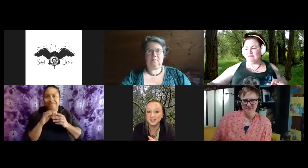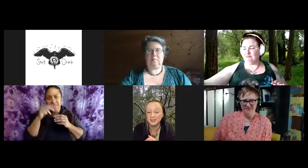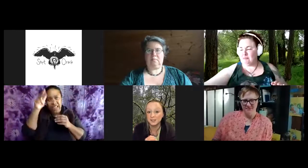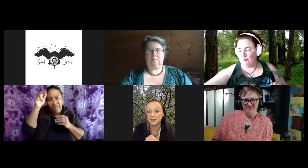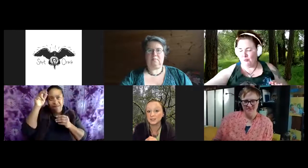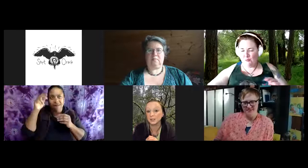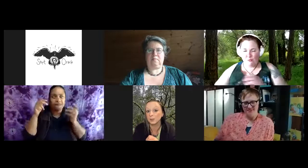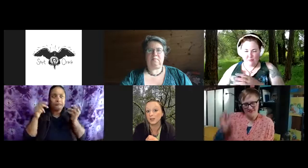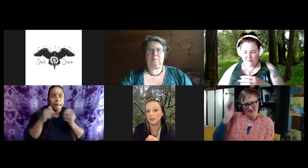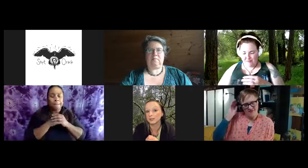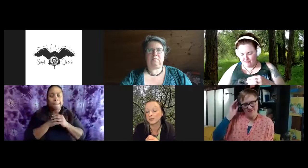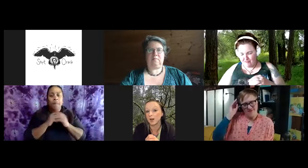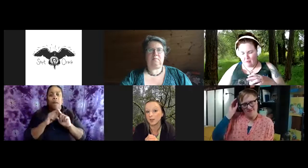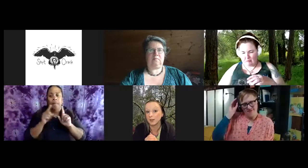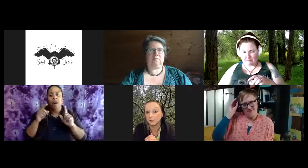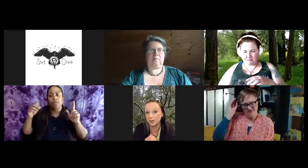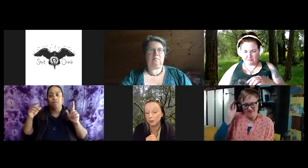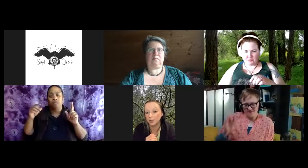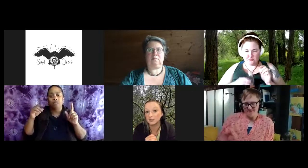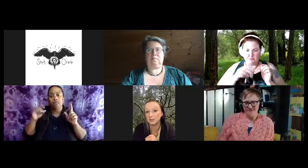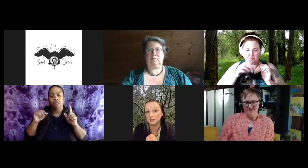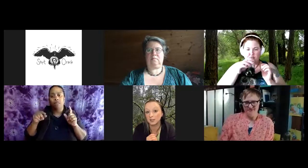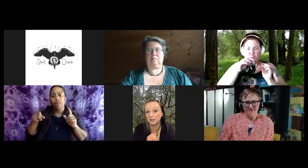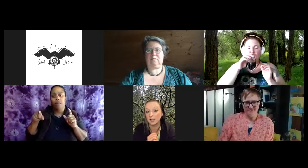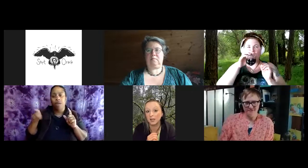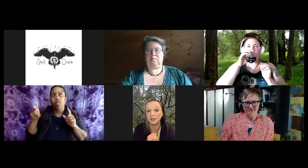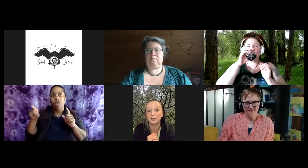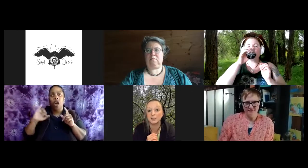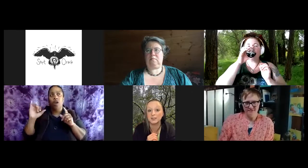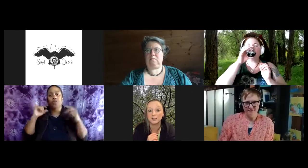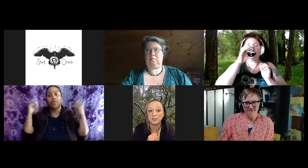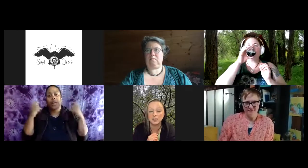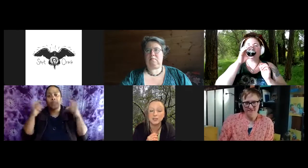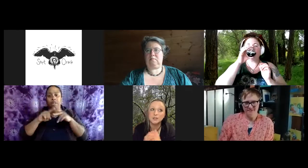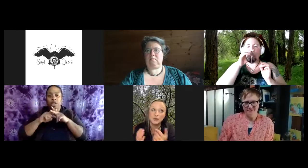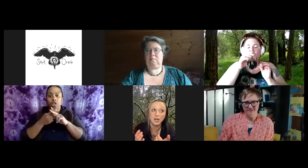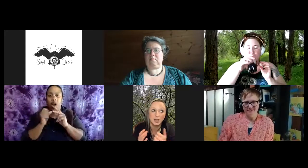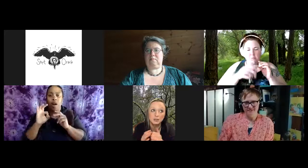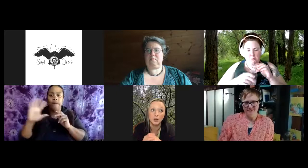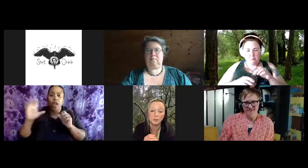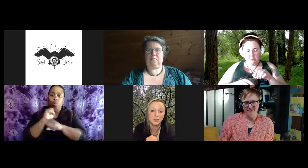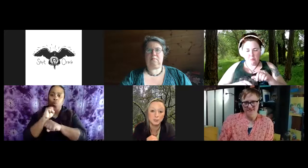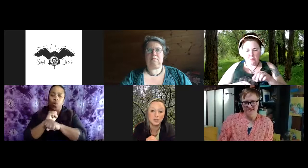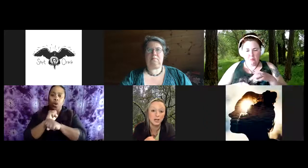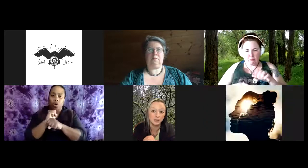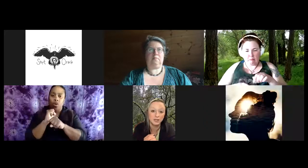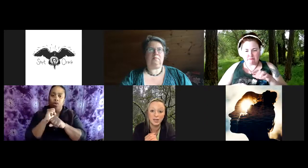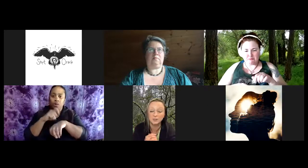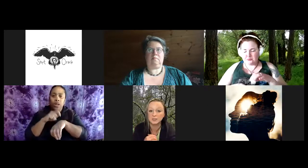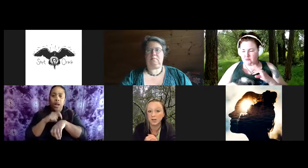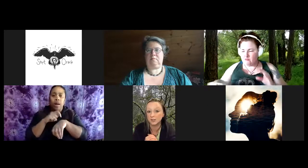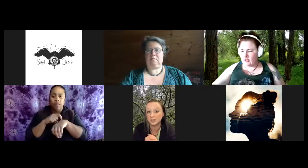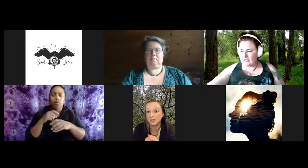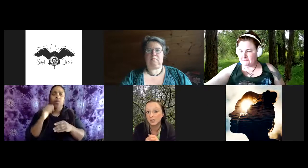ultimately, they're celebrating the start of their work season. And even though it has already begun, they